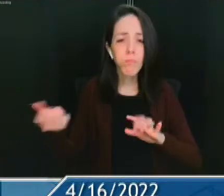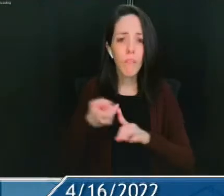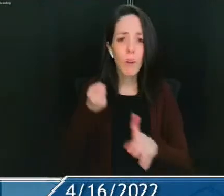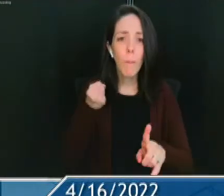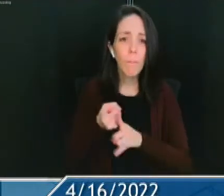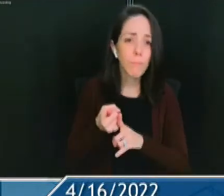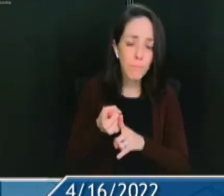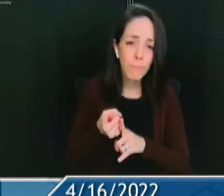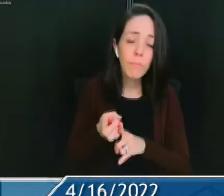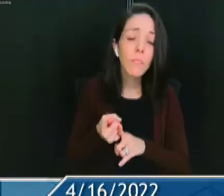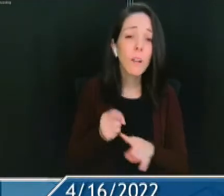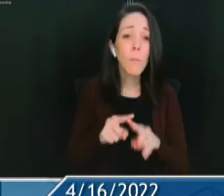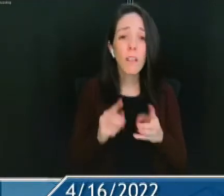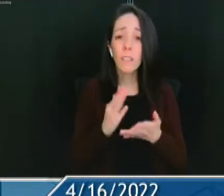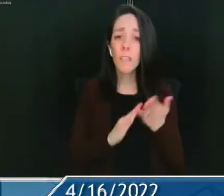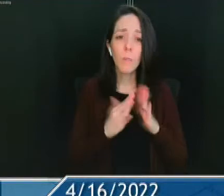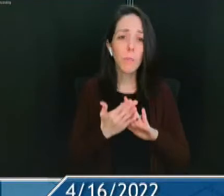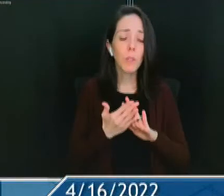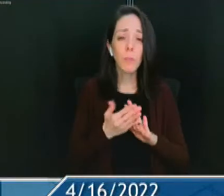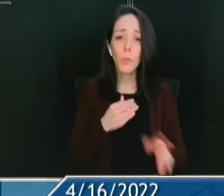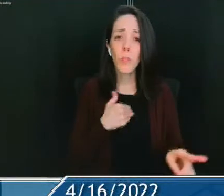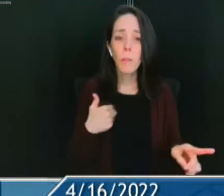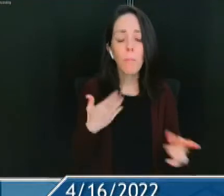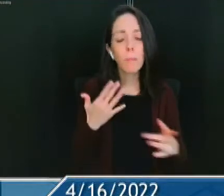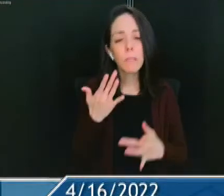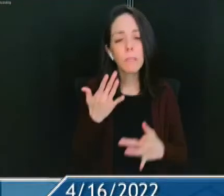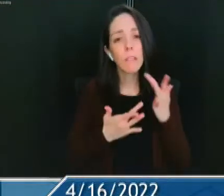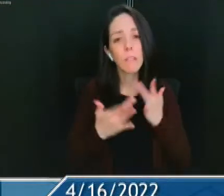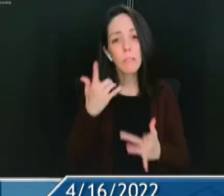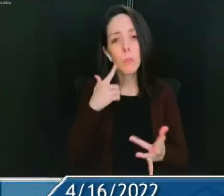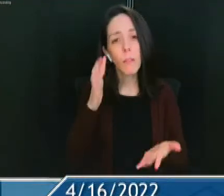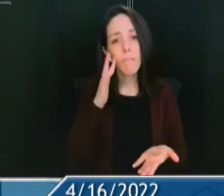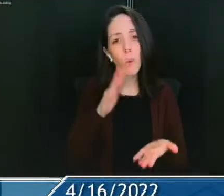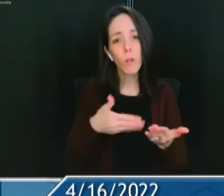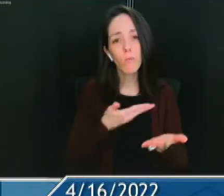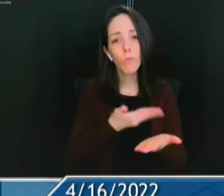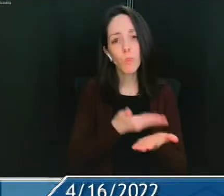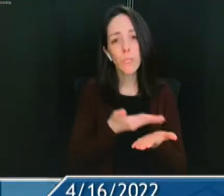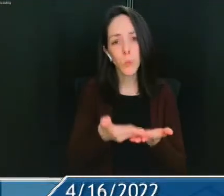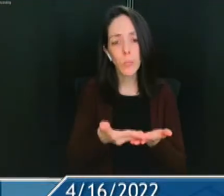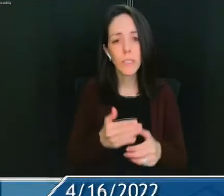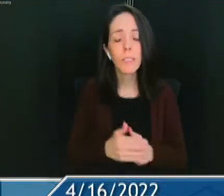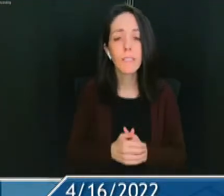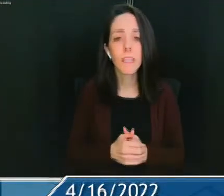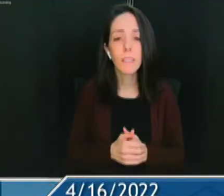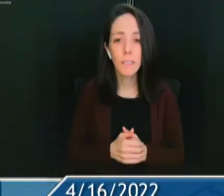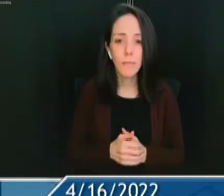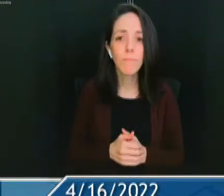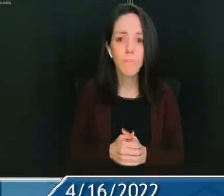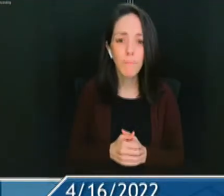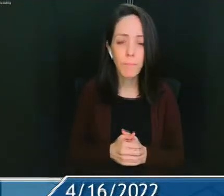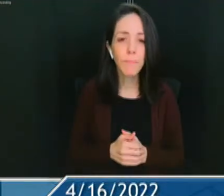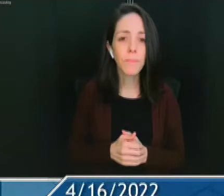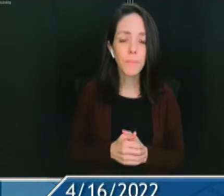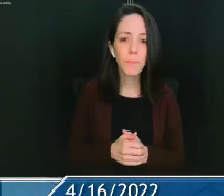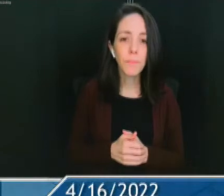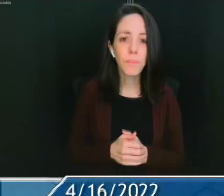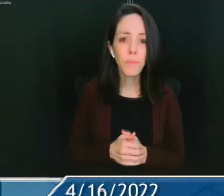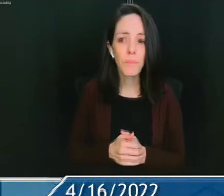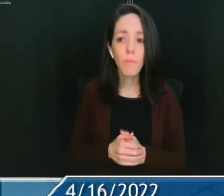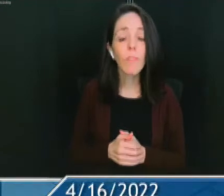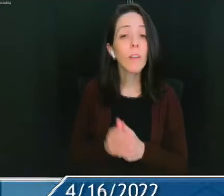members that are just desperate for resources. I want to end by saying I also appreciate people talking about our